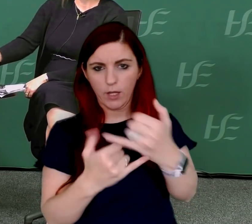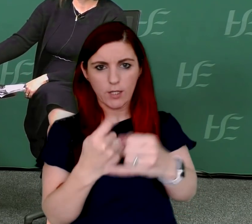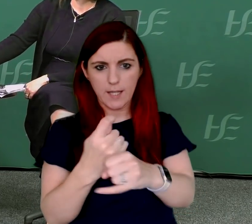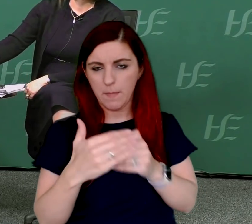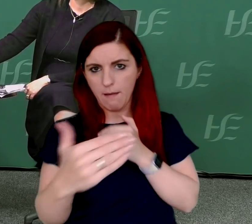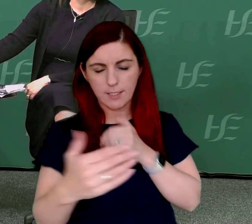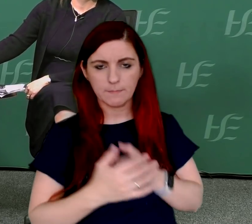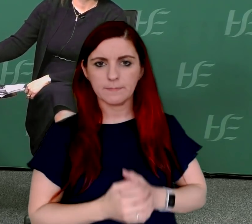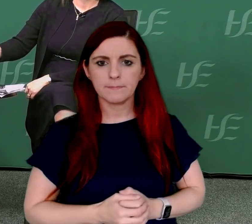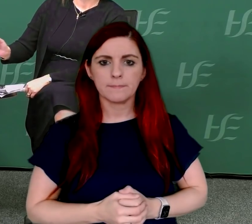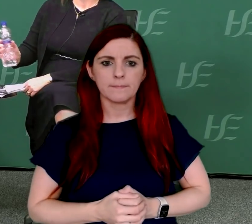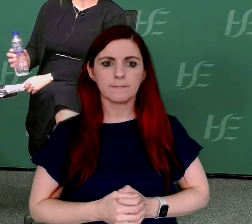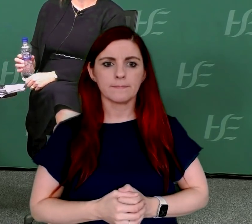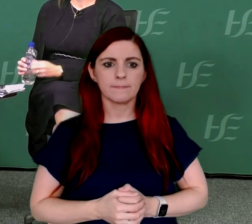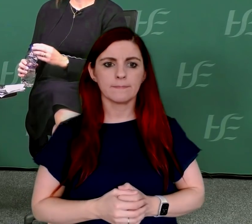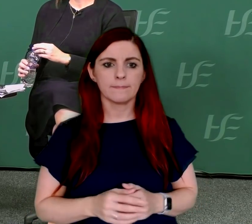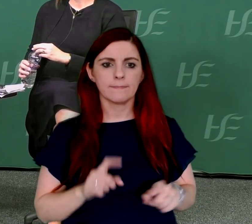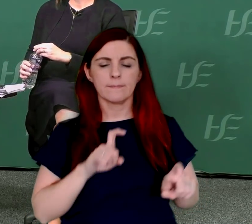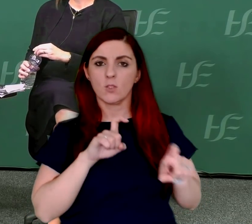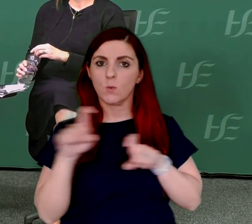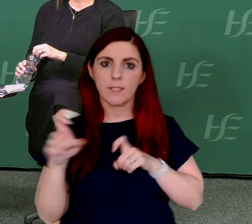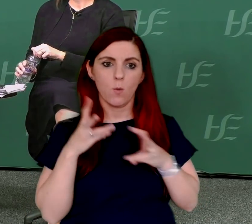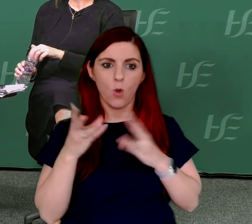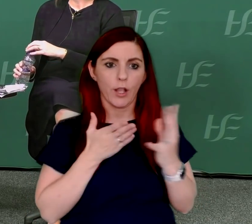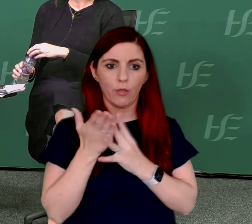We're still working through in terms of the funding aid.